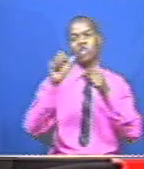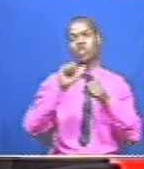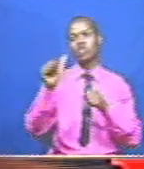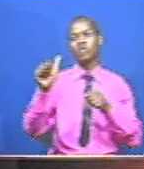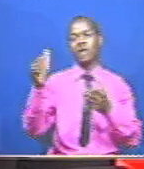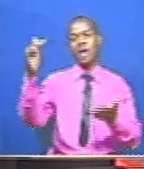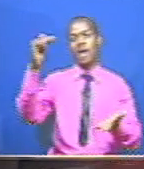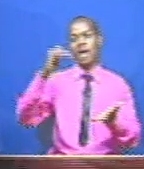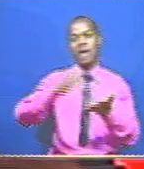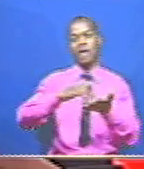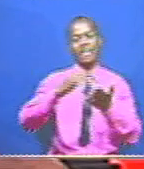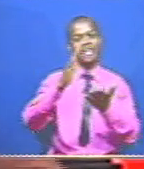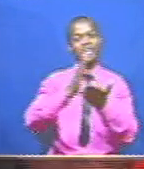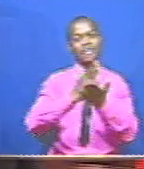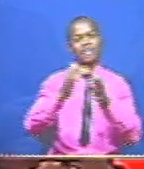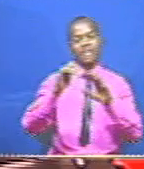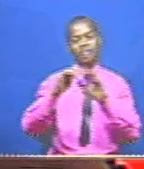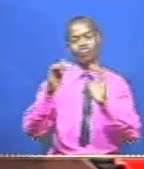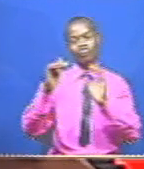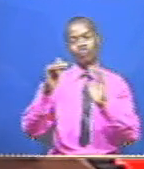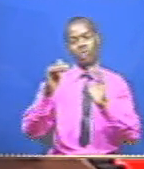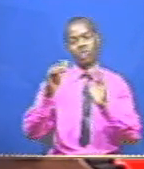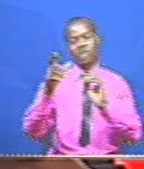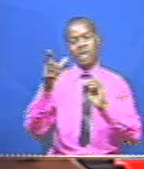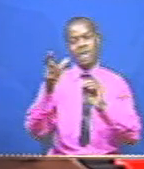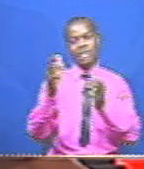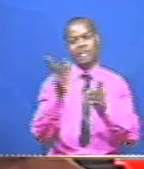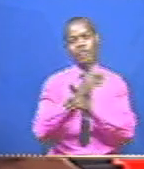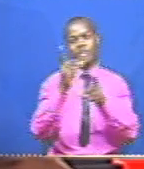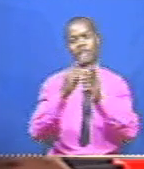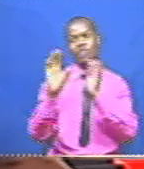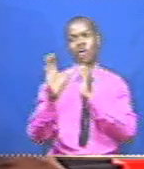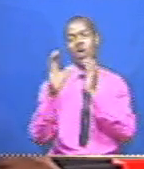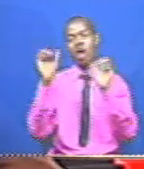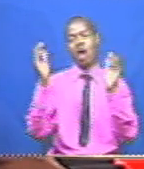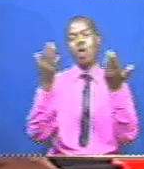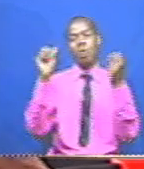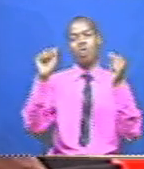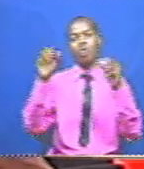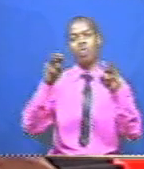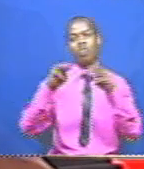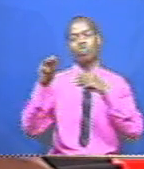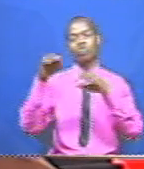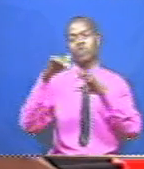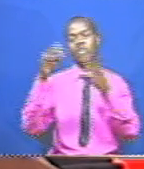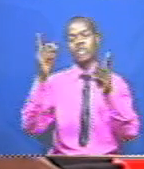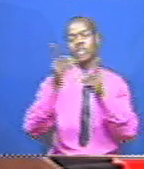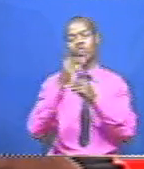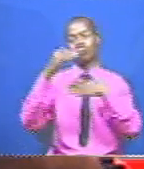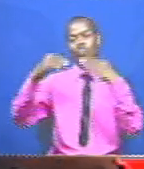again, divide that into the smaller counties and how they get to move in the whole procurement processes,